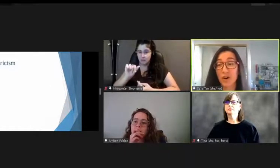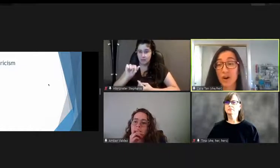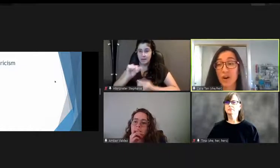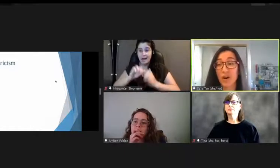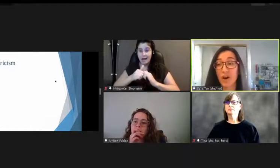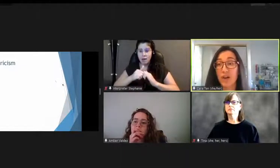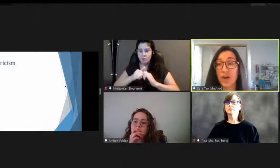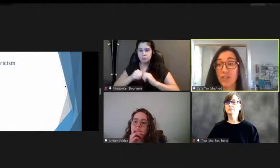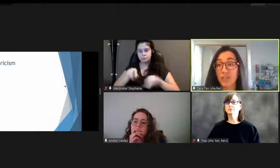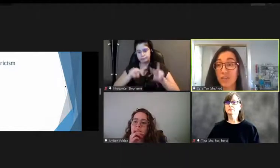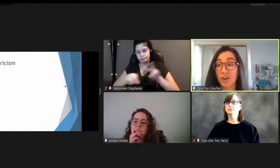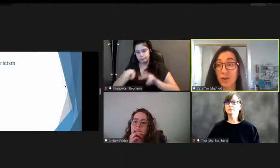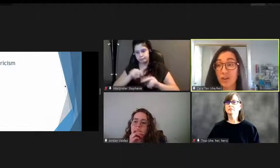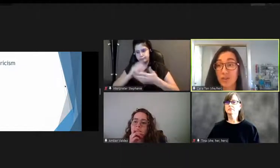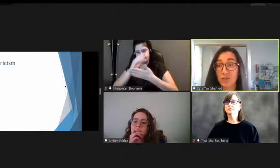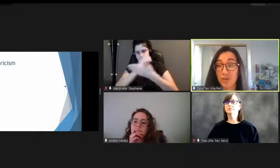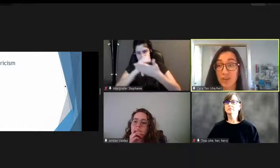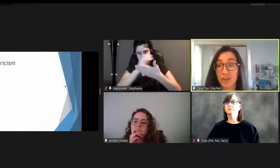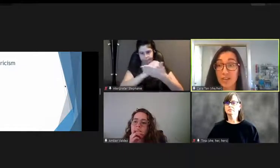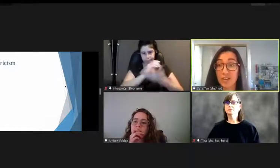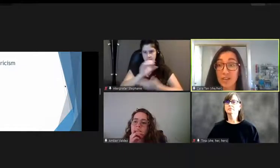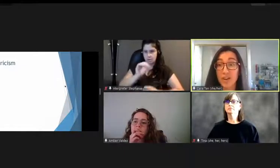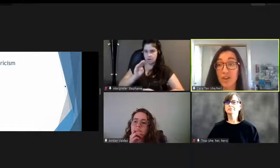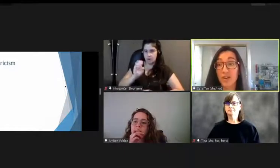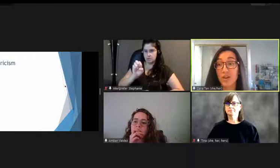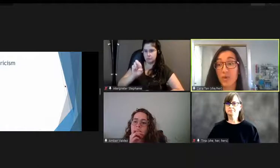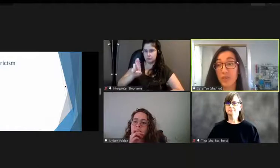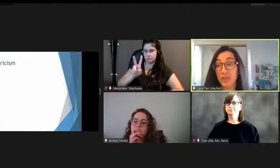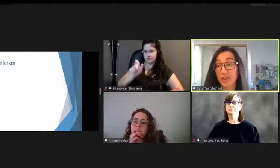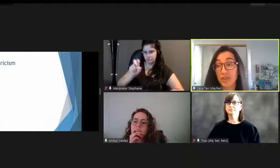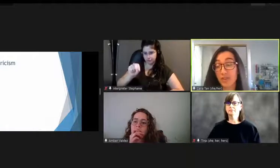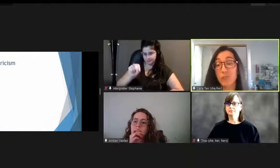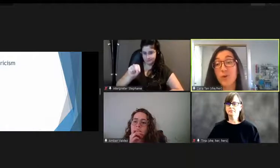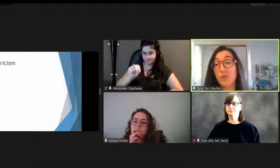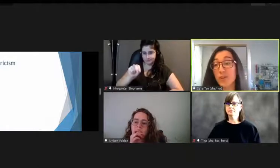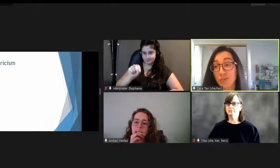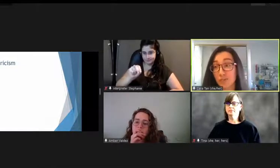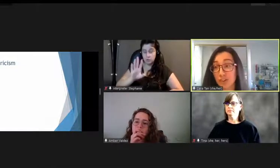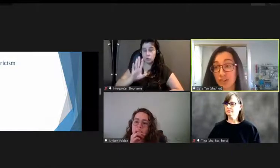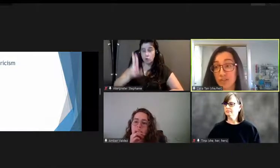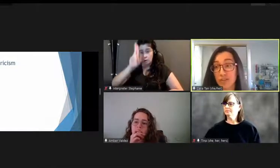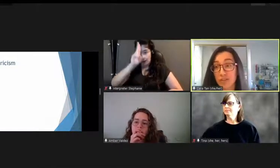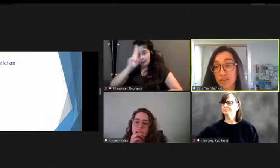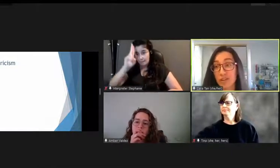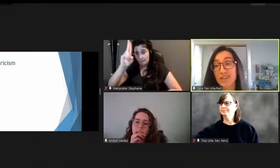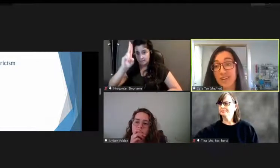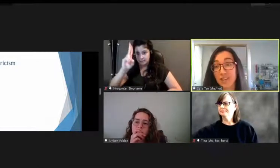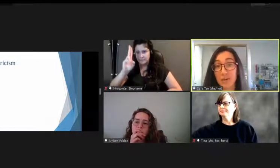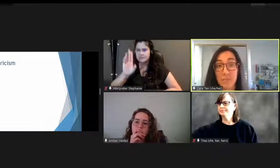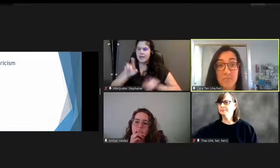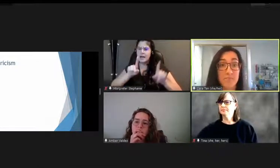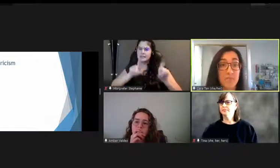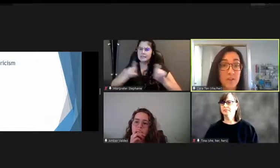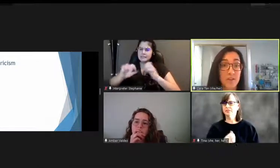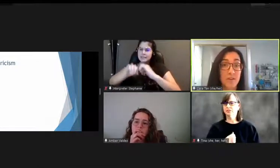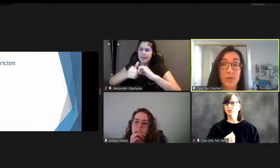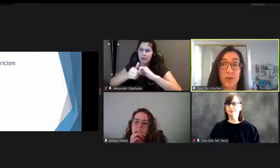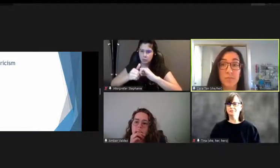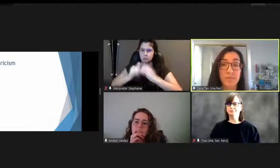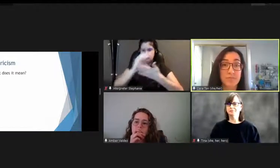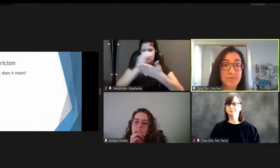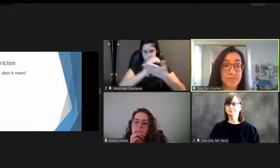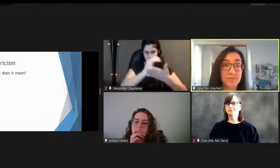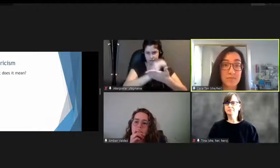So our hypotheses are going to be tested with some form of observation, collecting data.